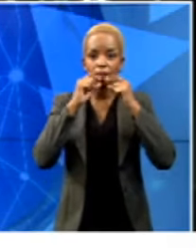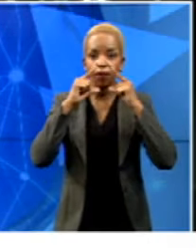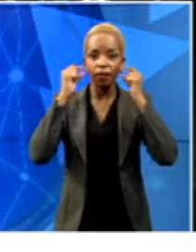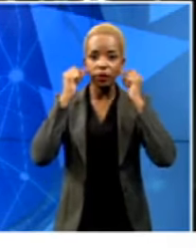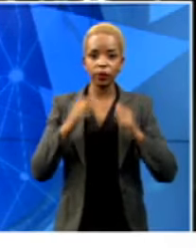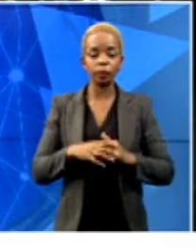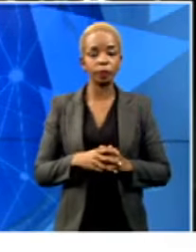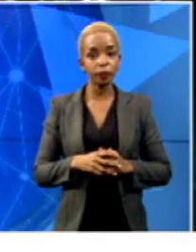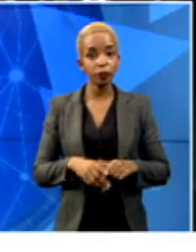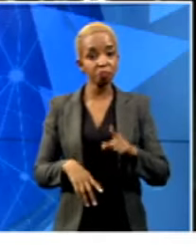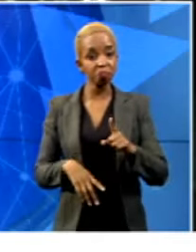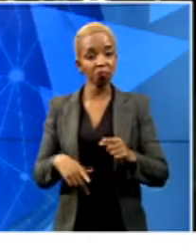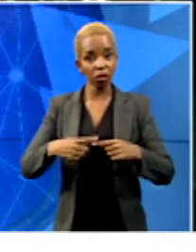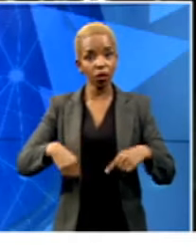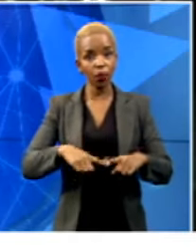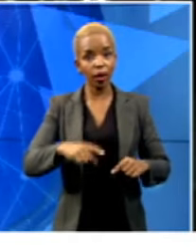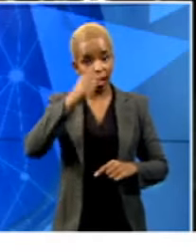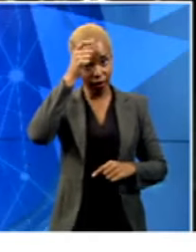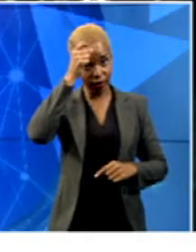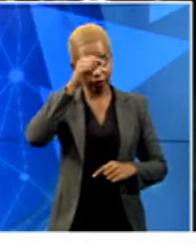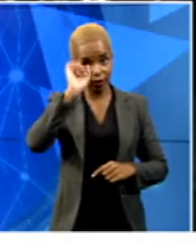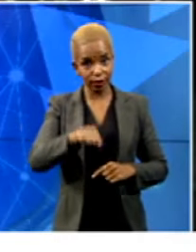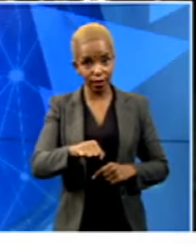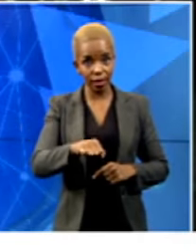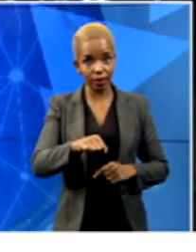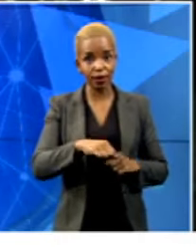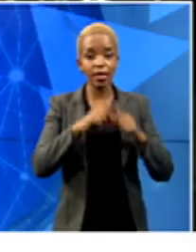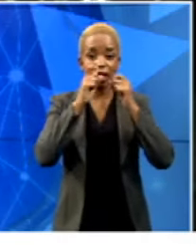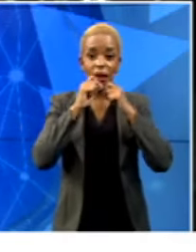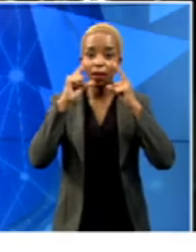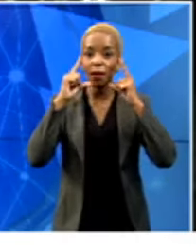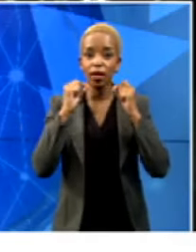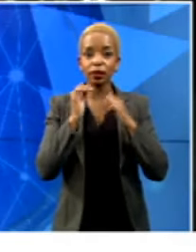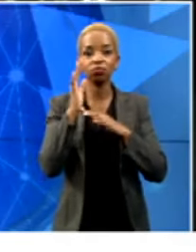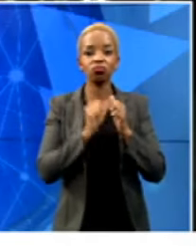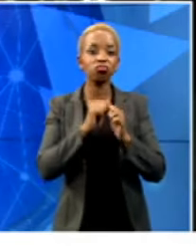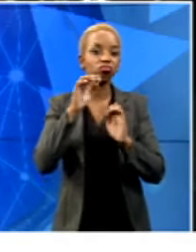understand, that there is a shortage of protective gear. So where will you be sourcing it?